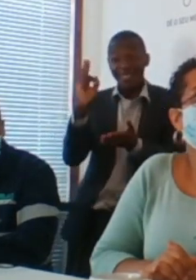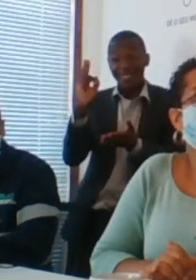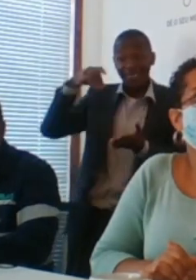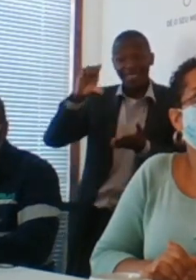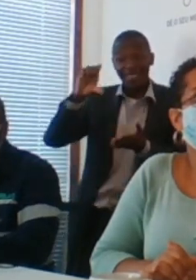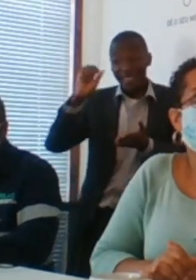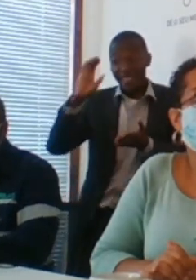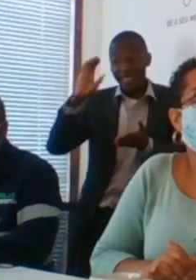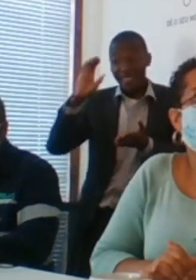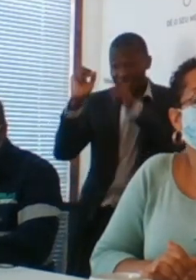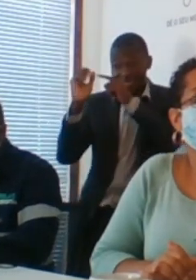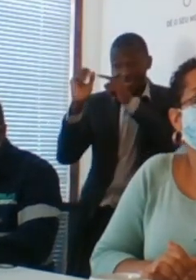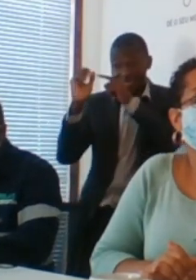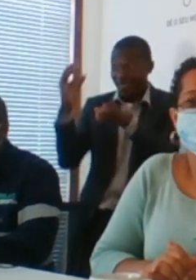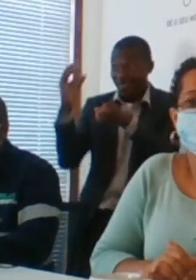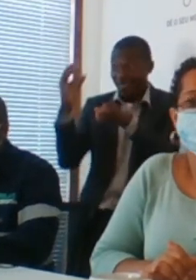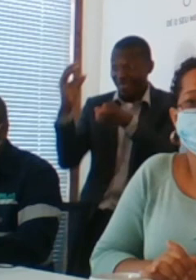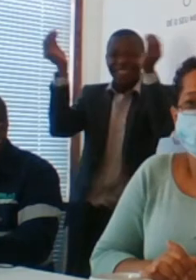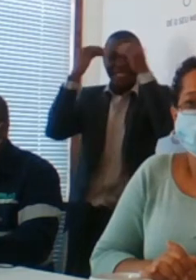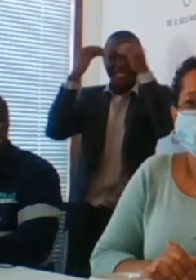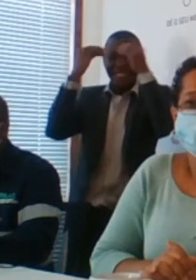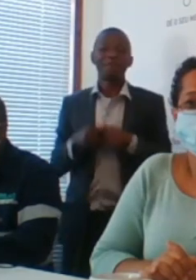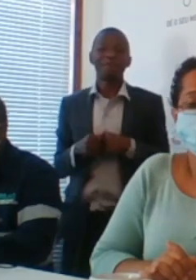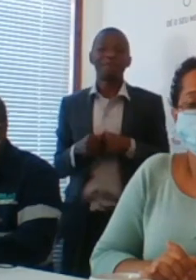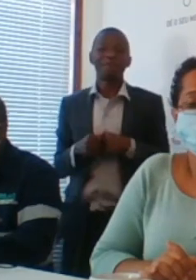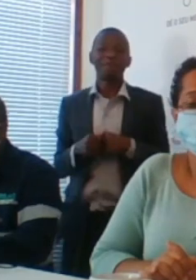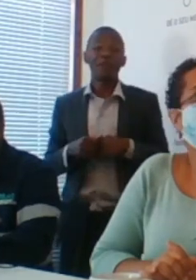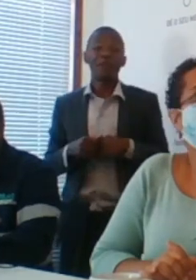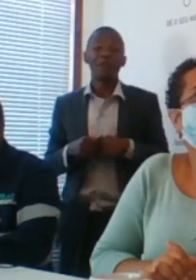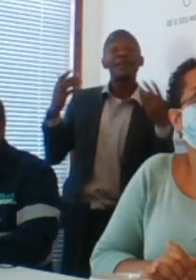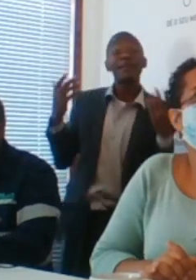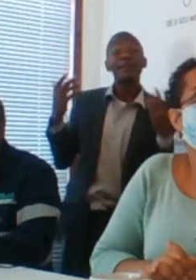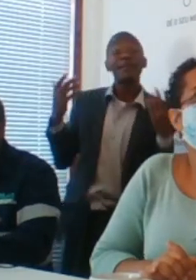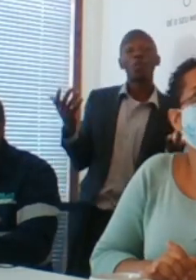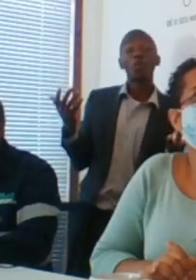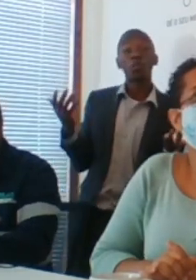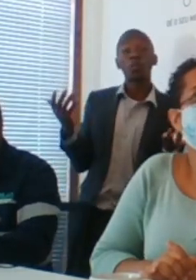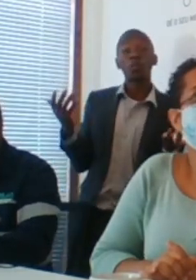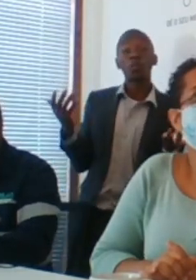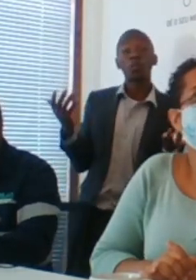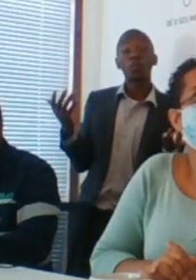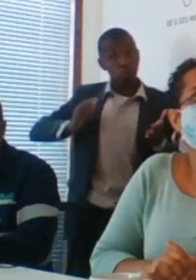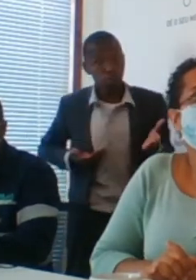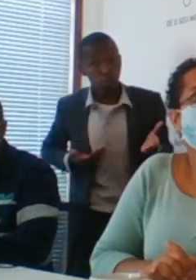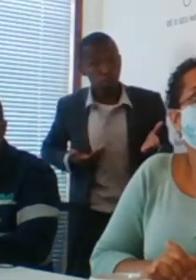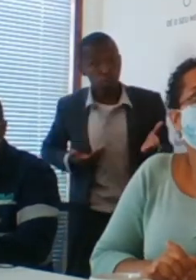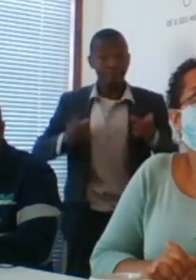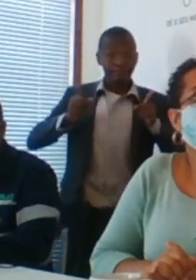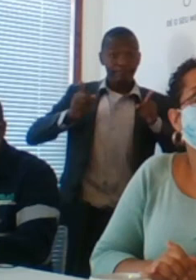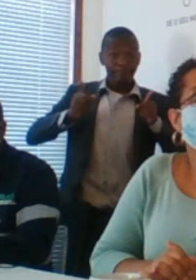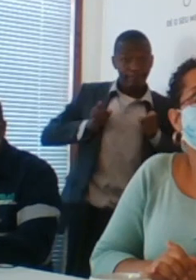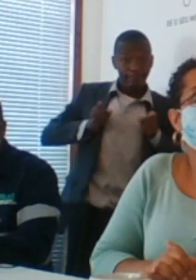disabilities. The scholarships regulation apply equally to women and girls who wish to enroll in